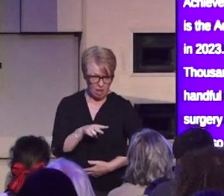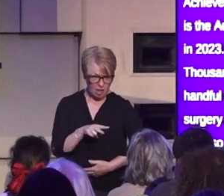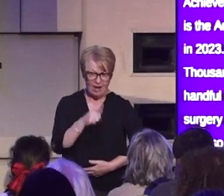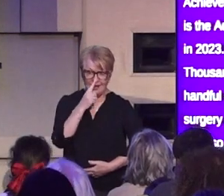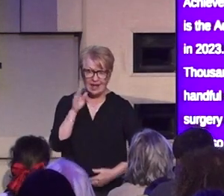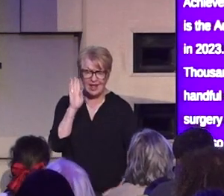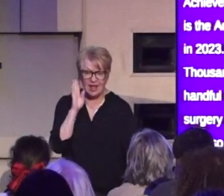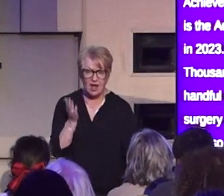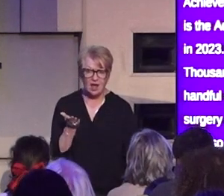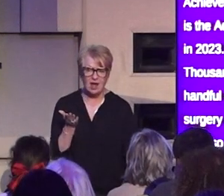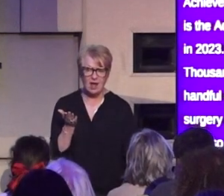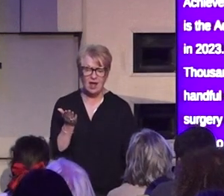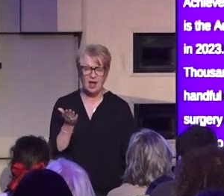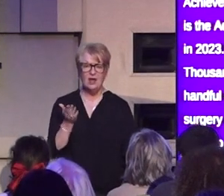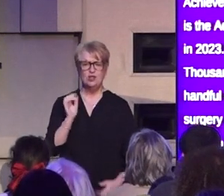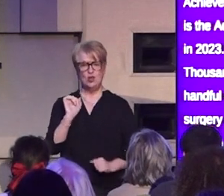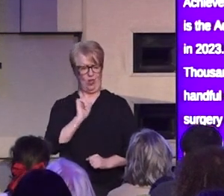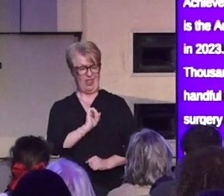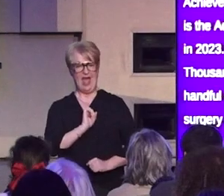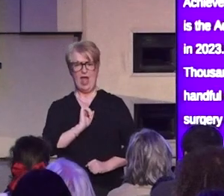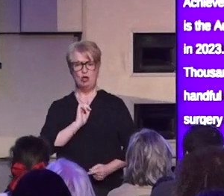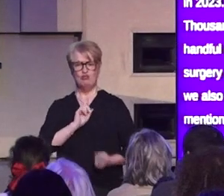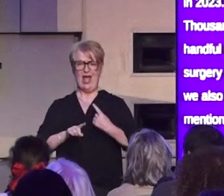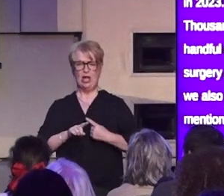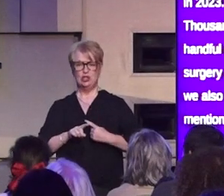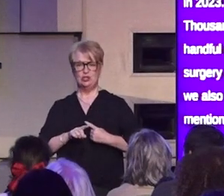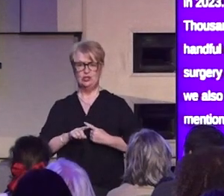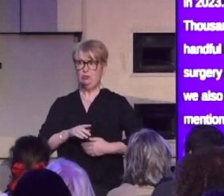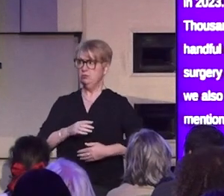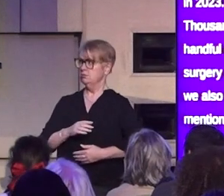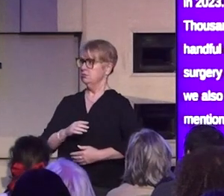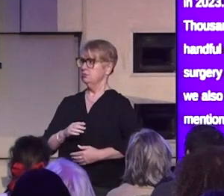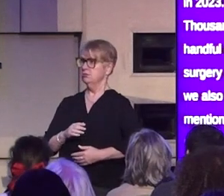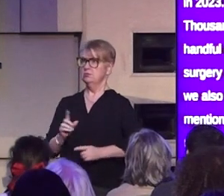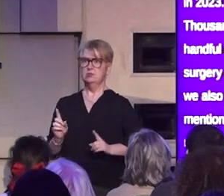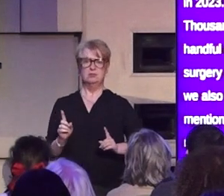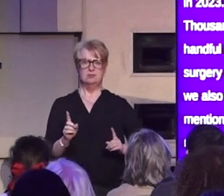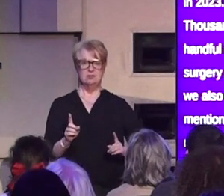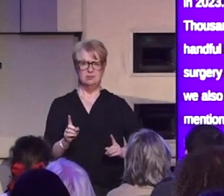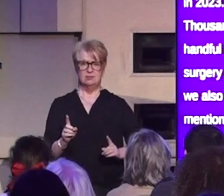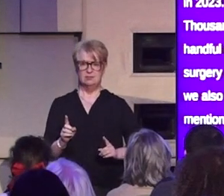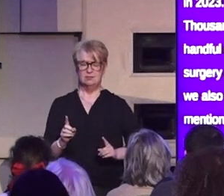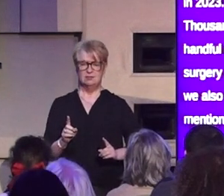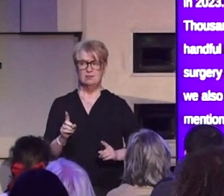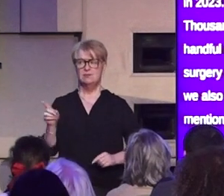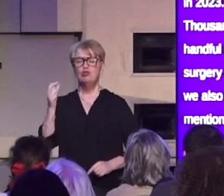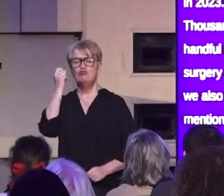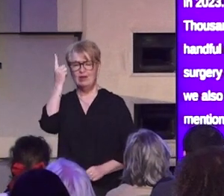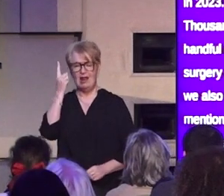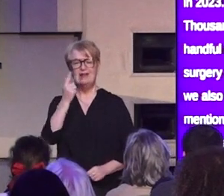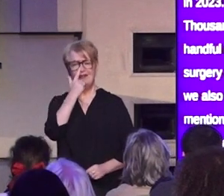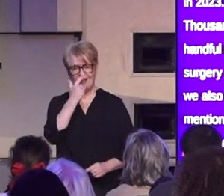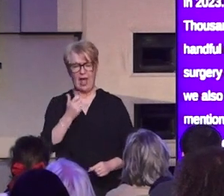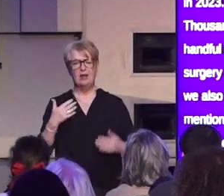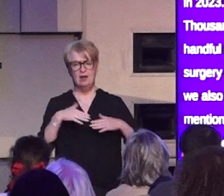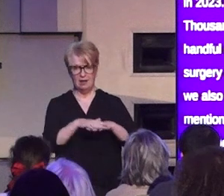hear. So when that child reacts to sound for the first time, they realize that they will be in full-time education in a year